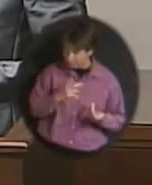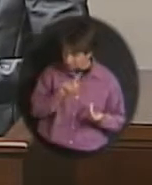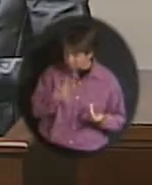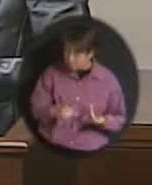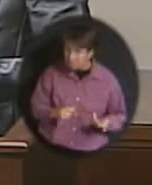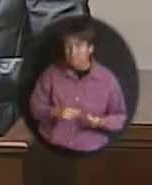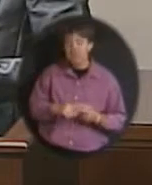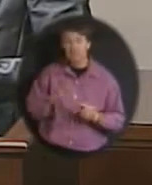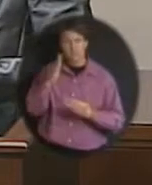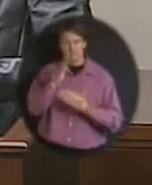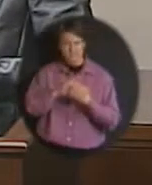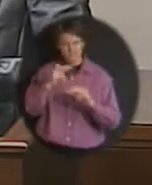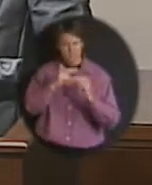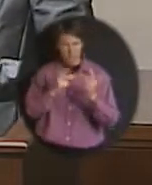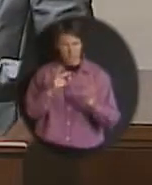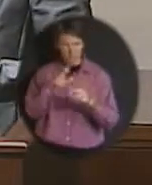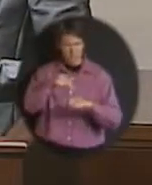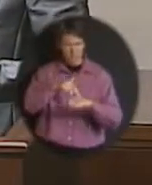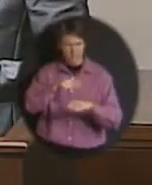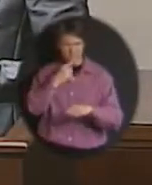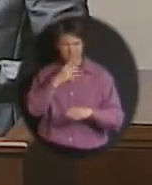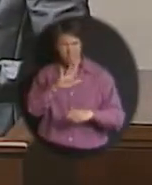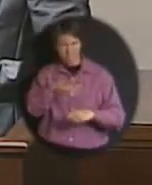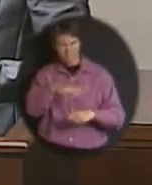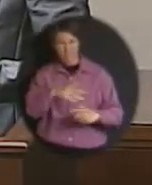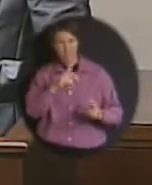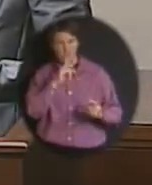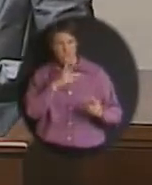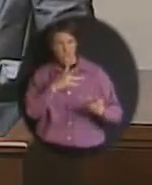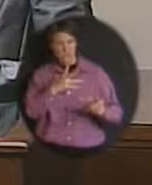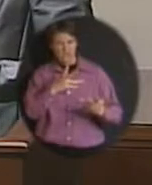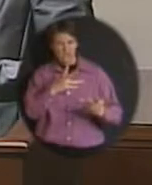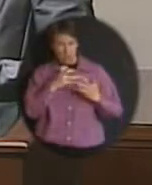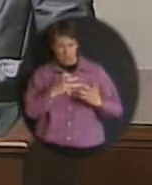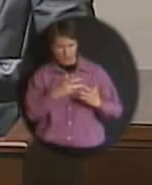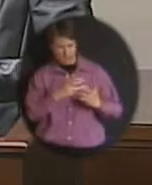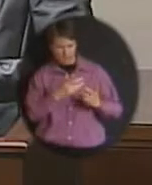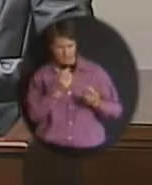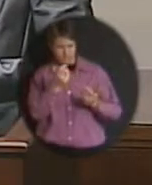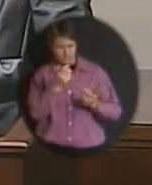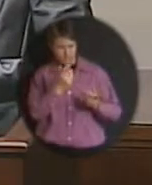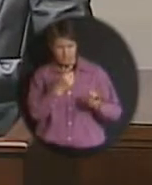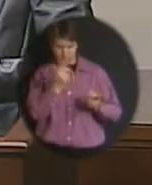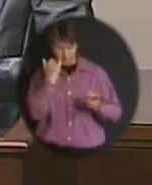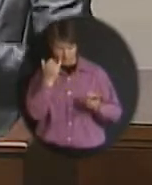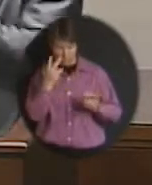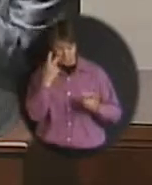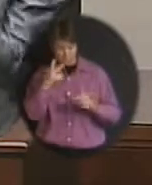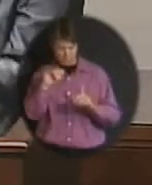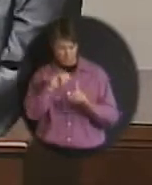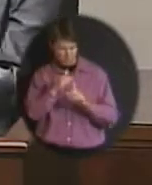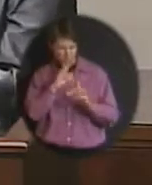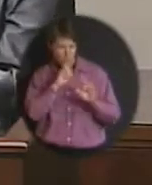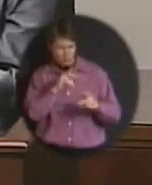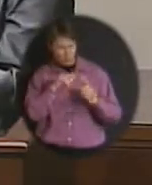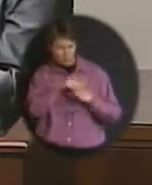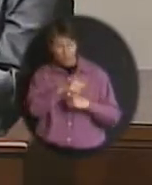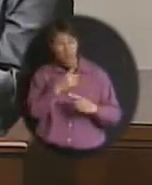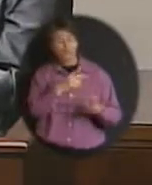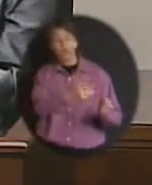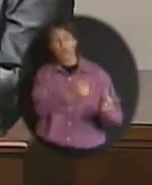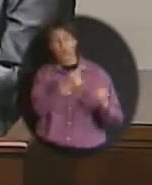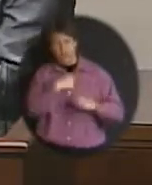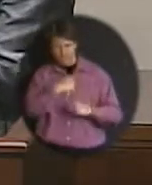working with their administrative team, the administrative team has said, we want all aspects of bullying to come to the administrative team to be addressed